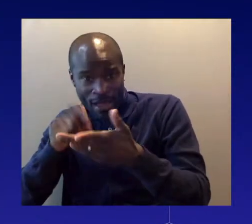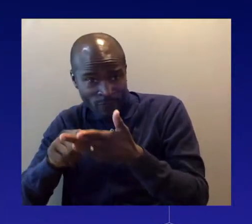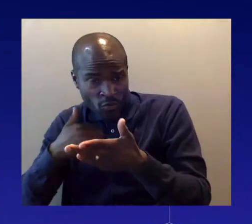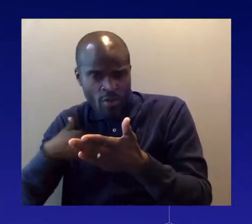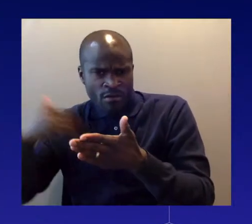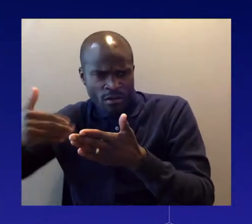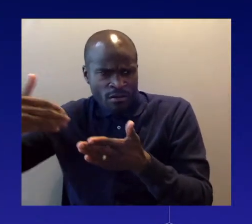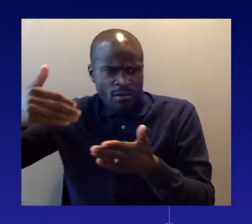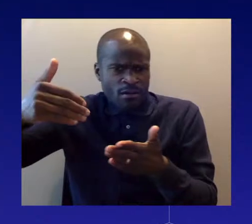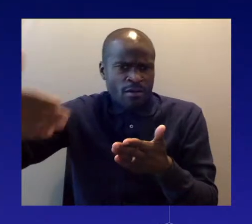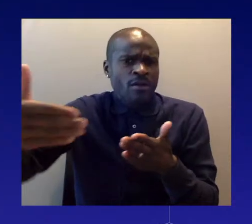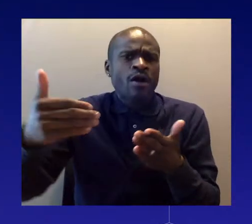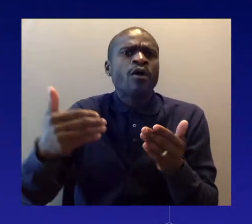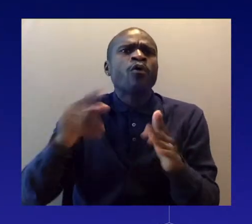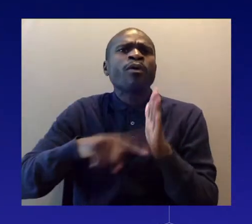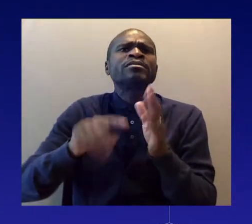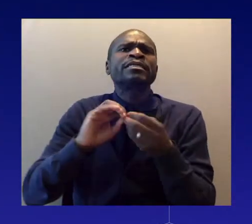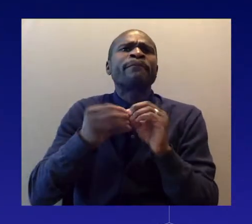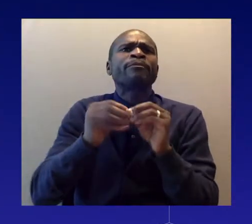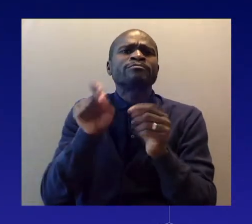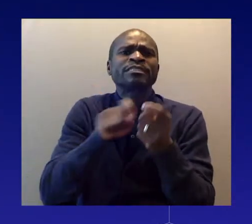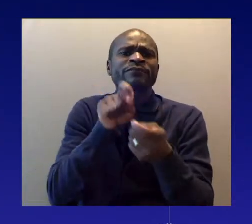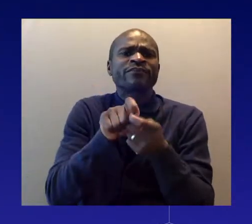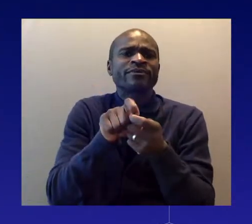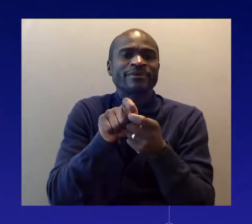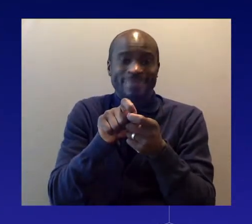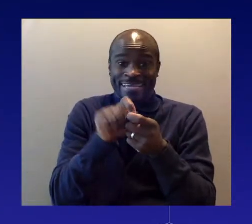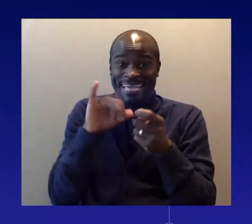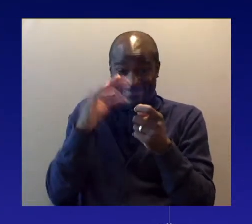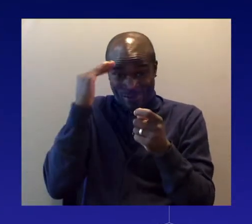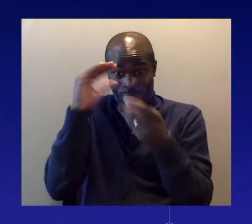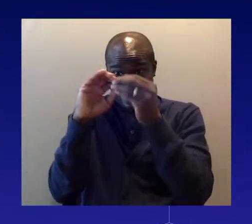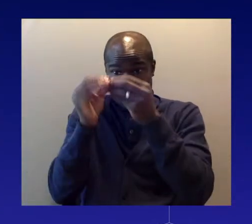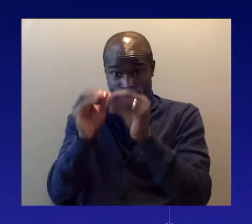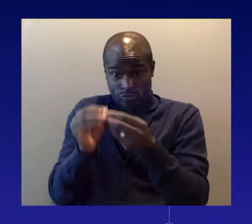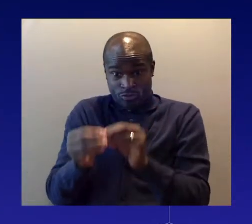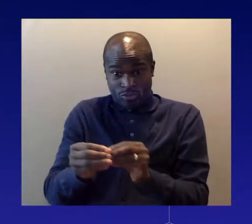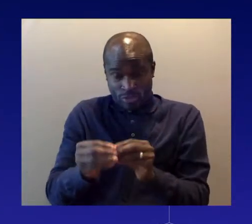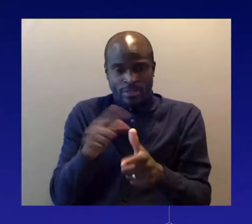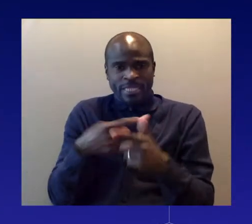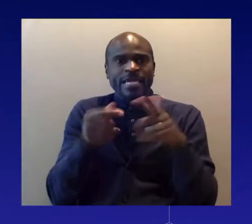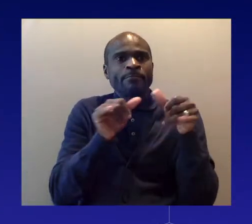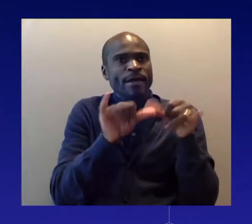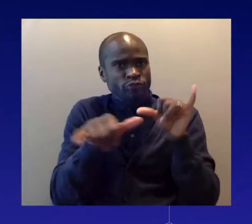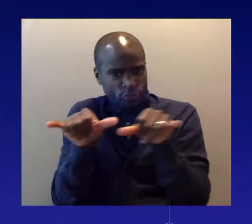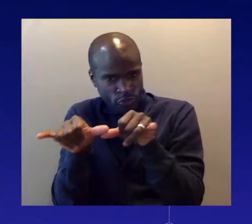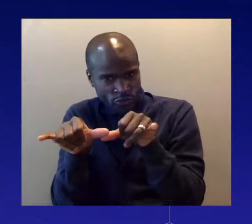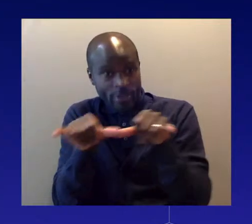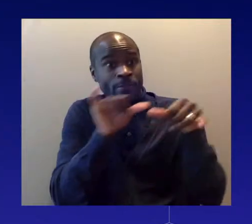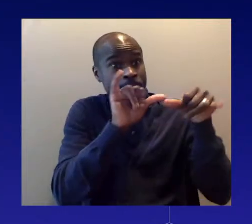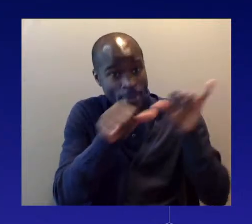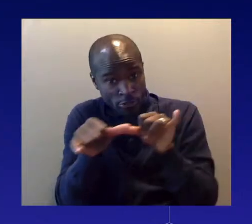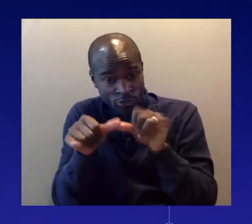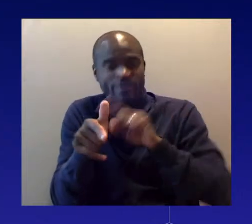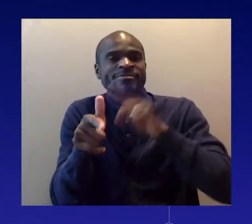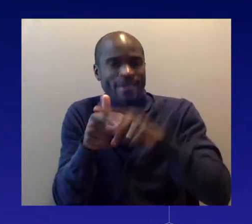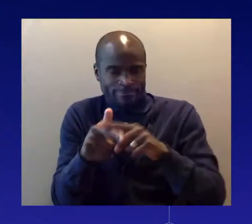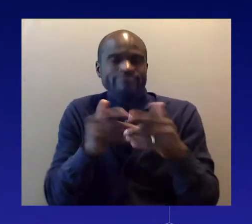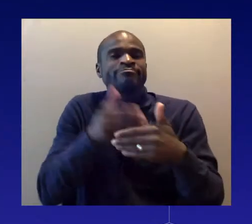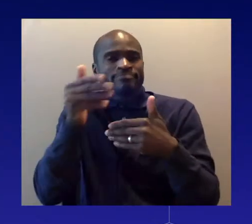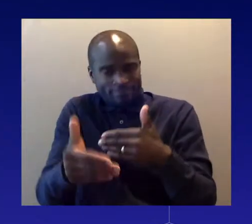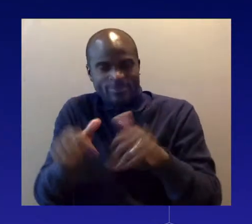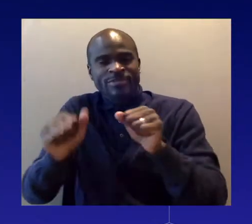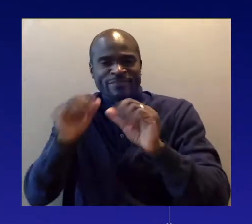right? Treasure what you measure, and if we can't measure it, we can't fix it. And so starting with screening. Then two, really important to this navigation